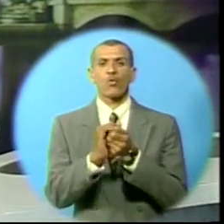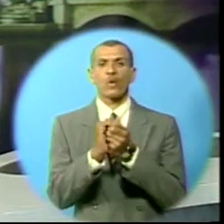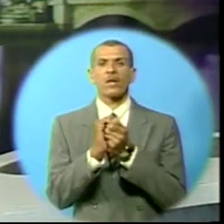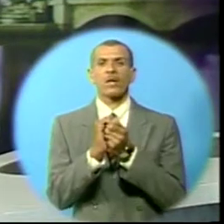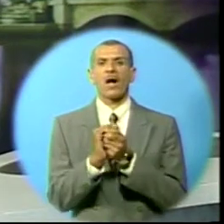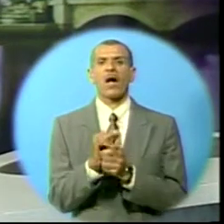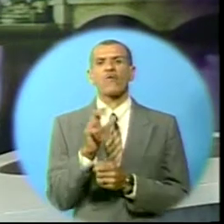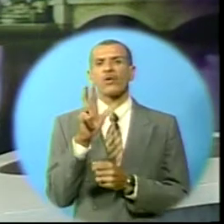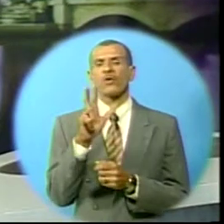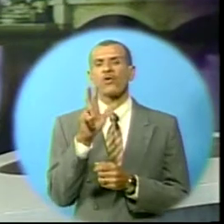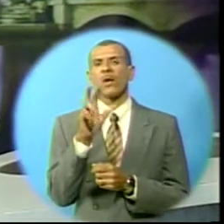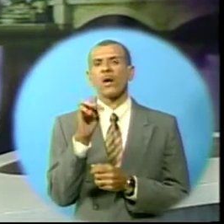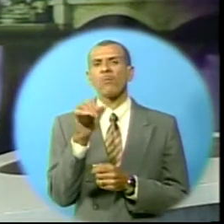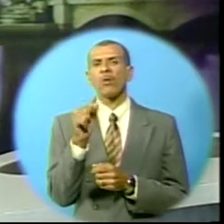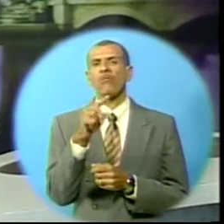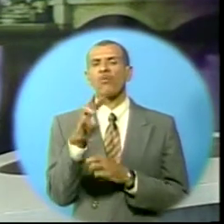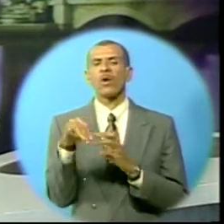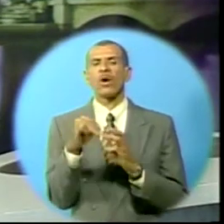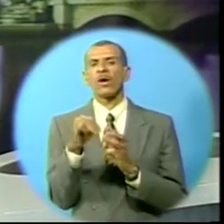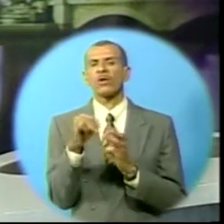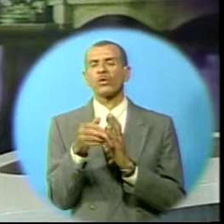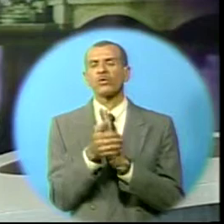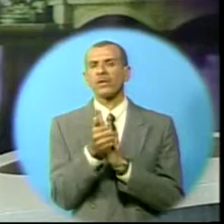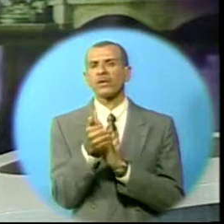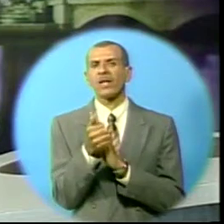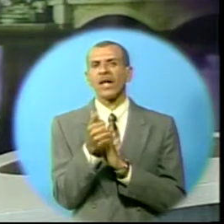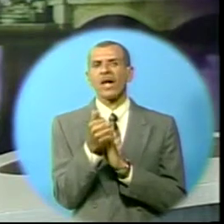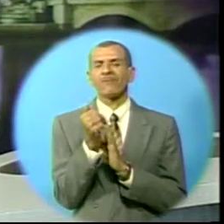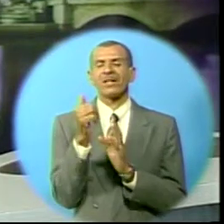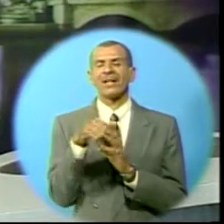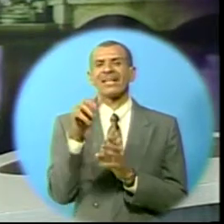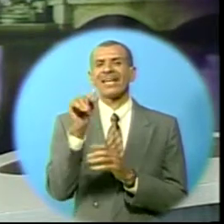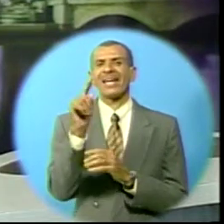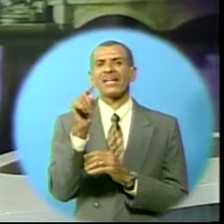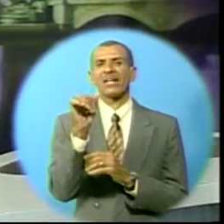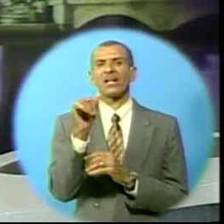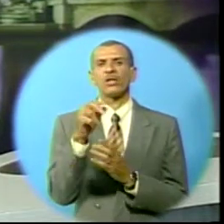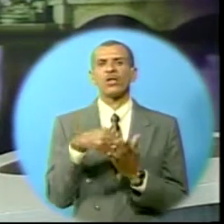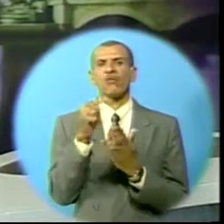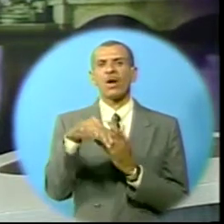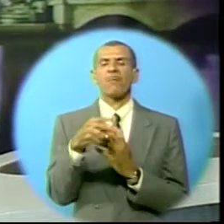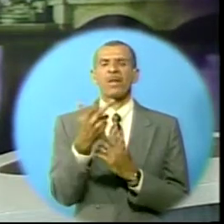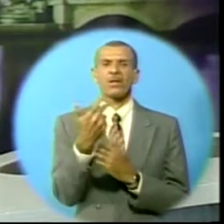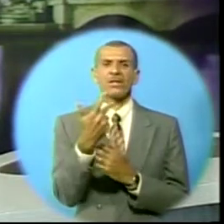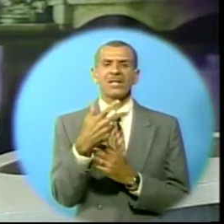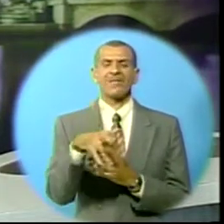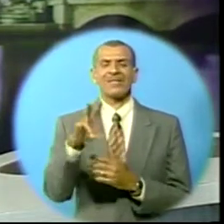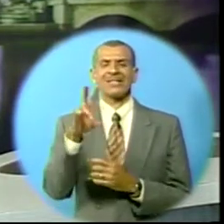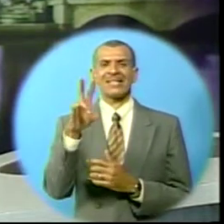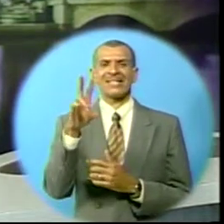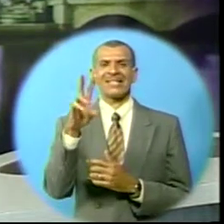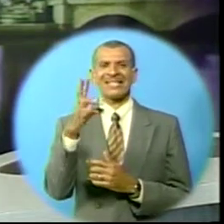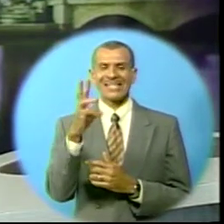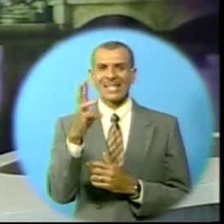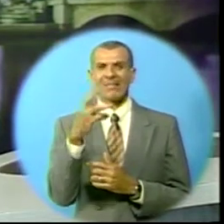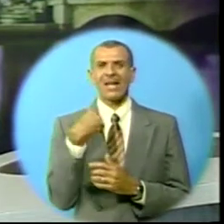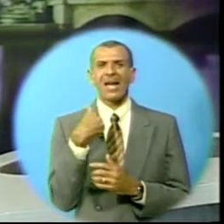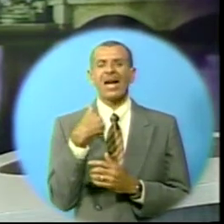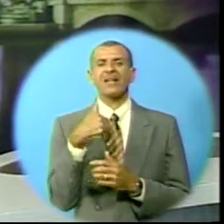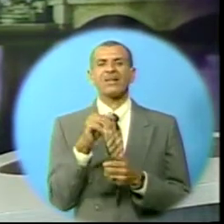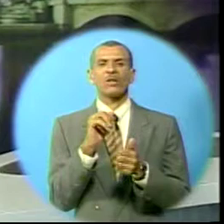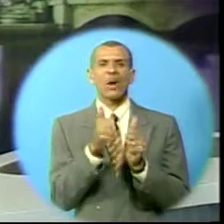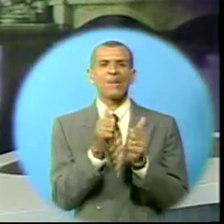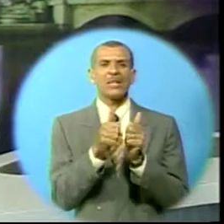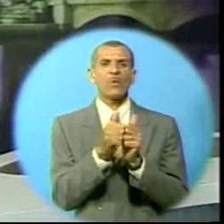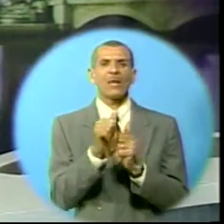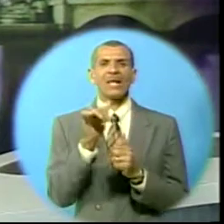the 3-move World Qualifier, which is also slated for Kentucky from November 13th to 16th, earns the right to play Italian Michel